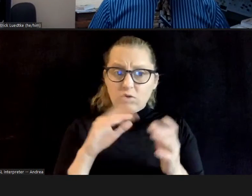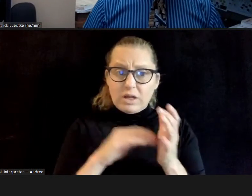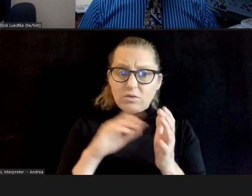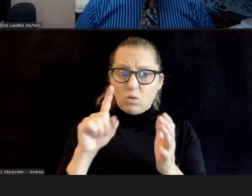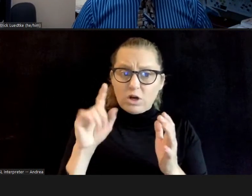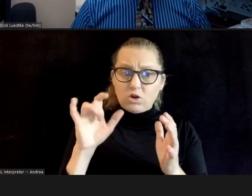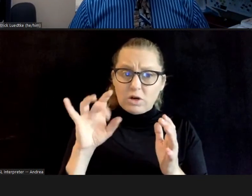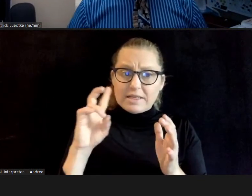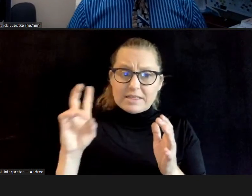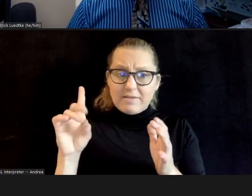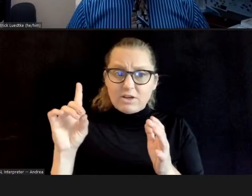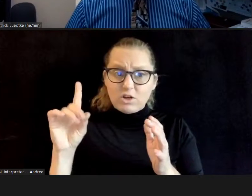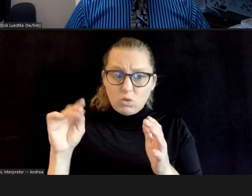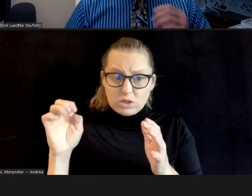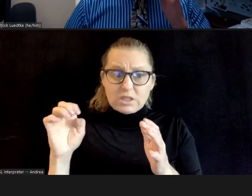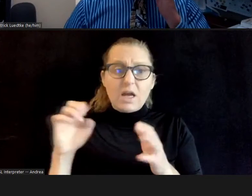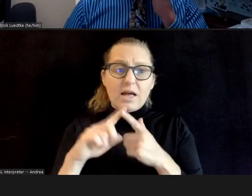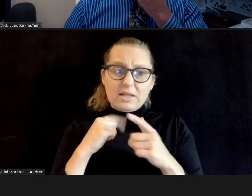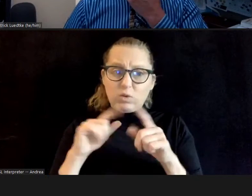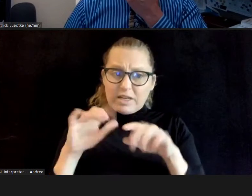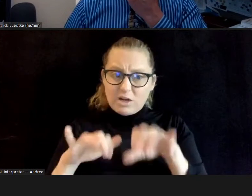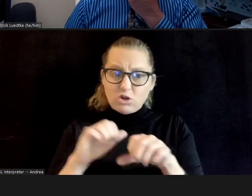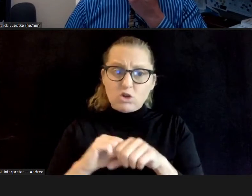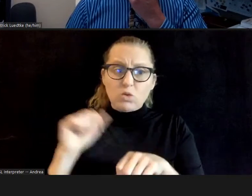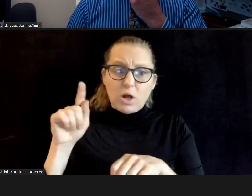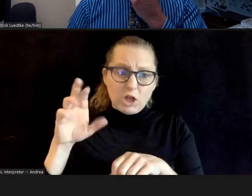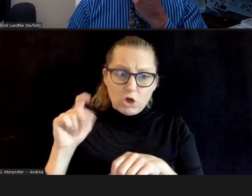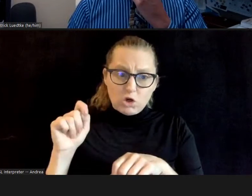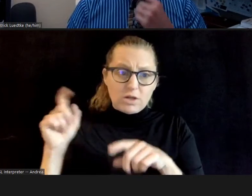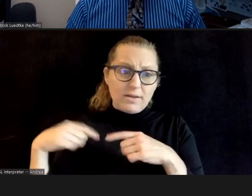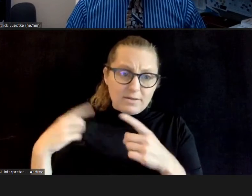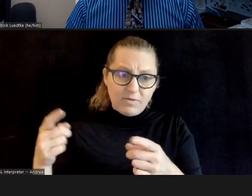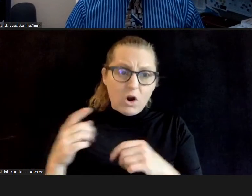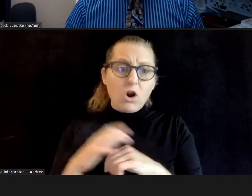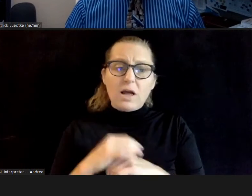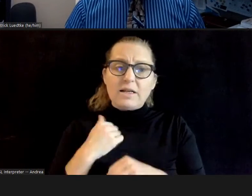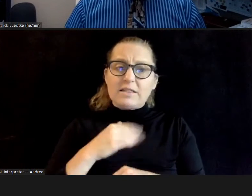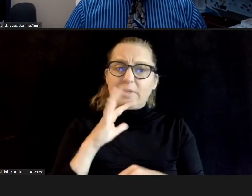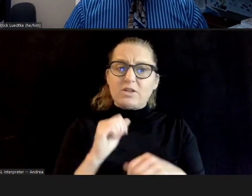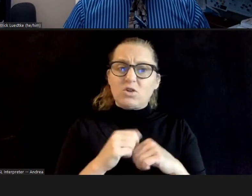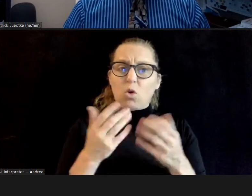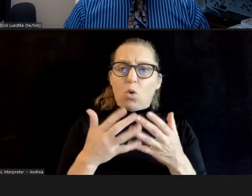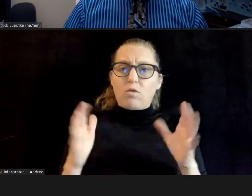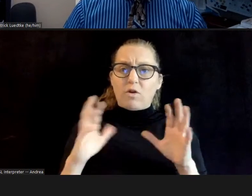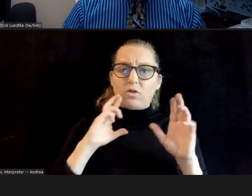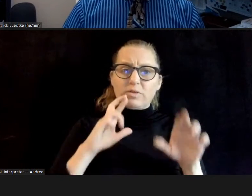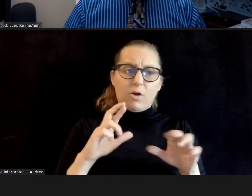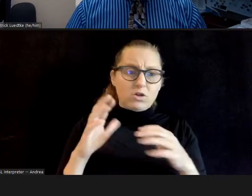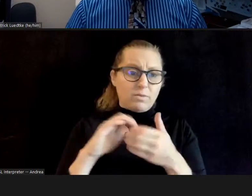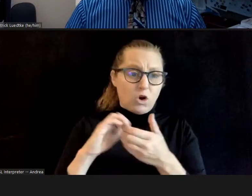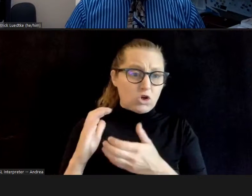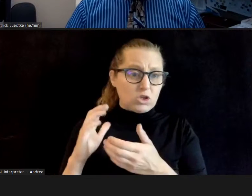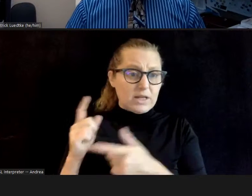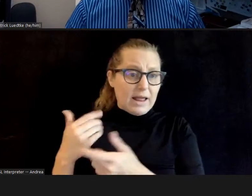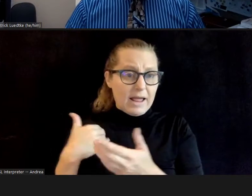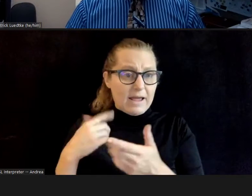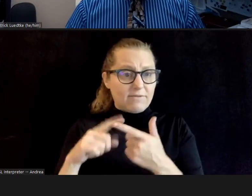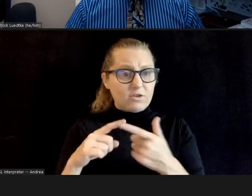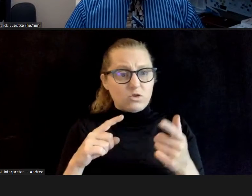2,187 doses are what's been entered into Alert thus far, which speaks to the overwhelming response partners have had to balance during this